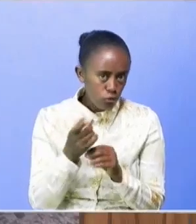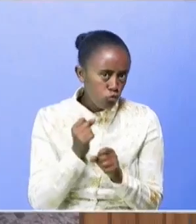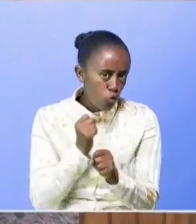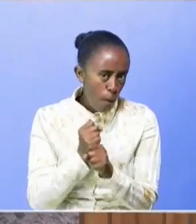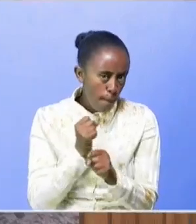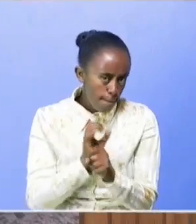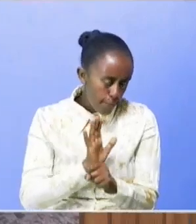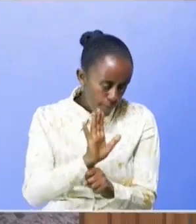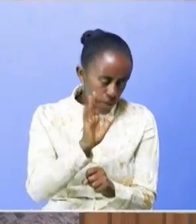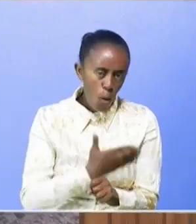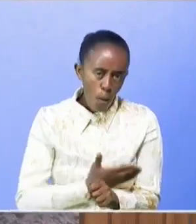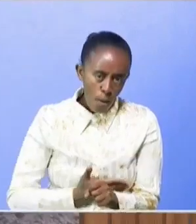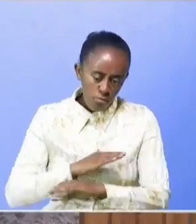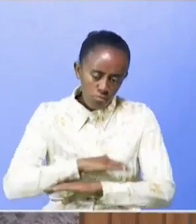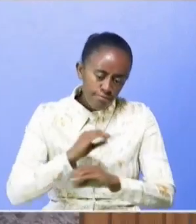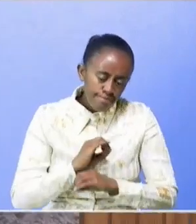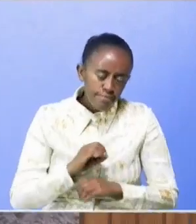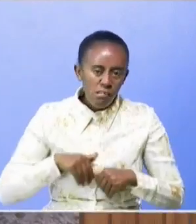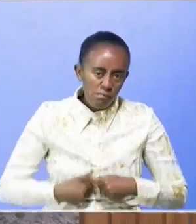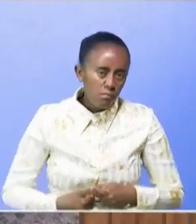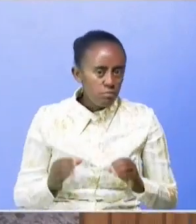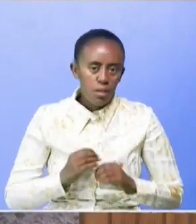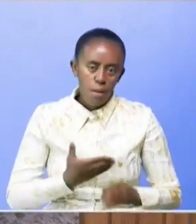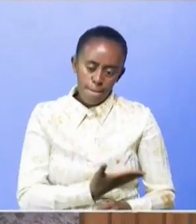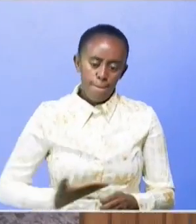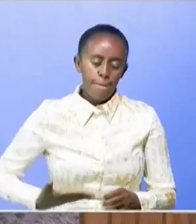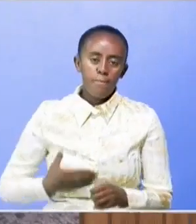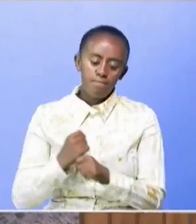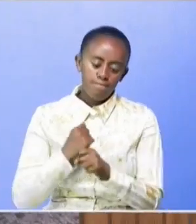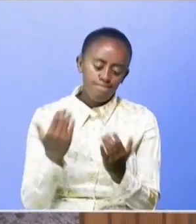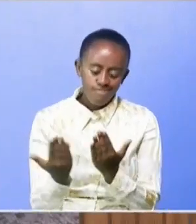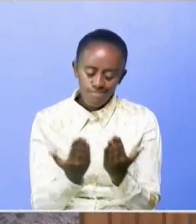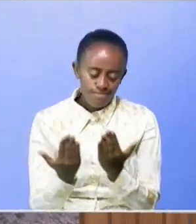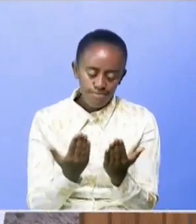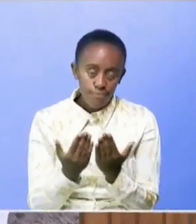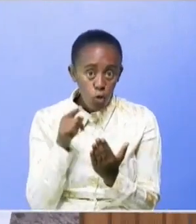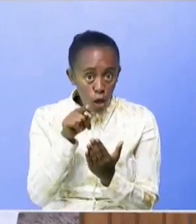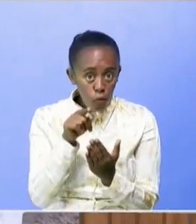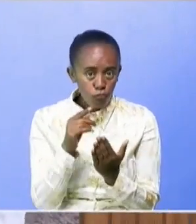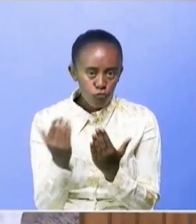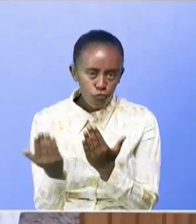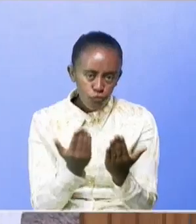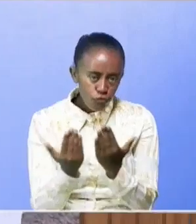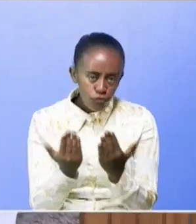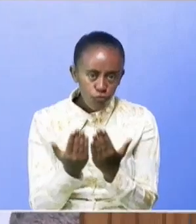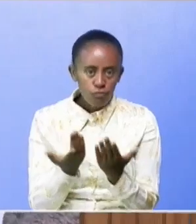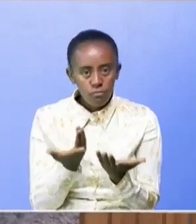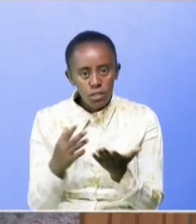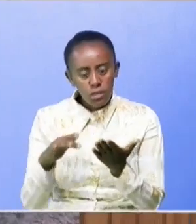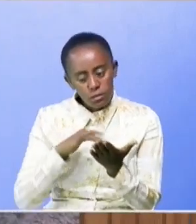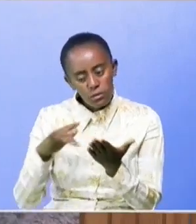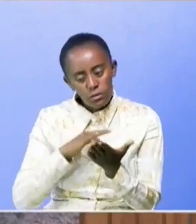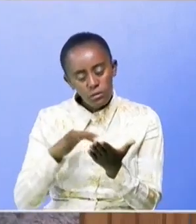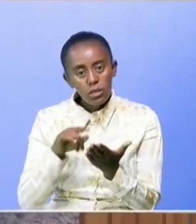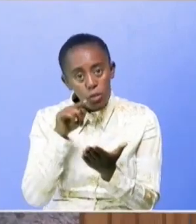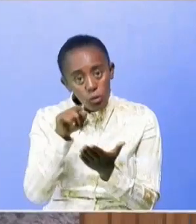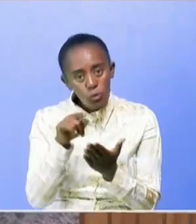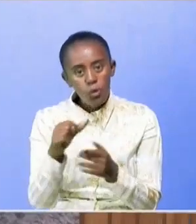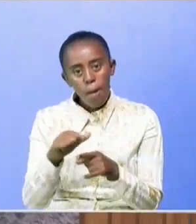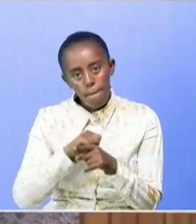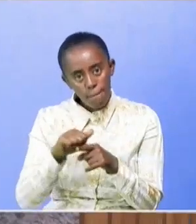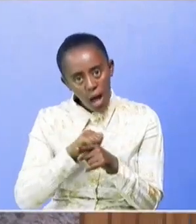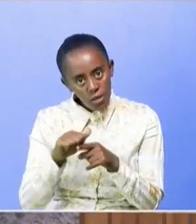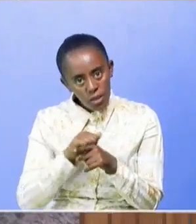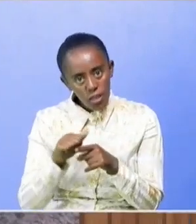job. Your commitment is to your studies. You have to really study, you have to read, you have to